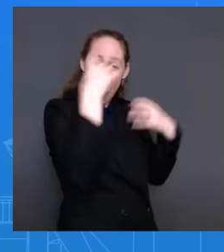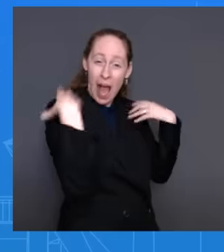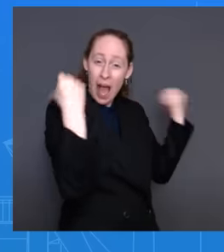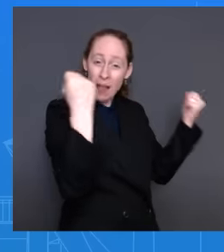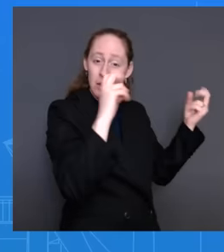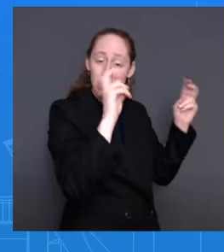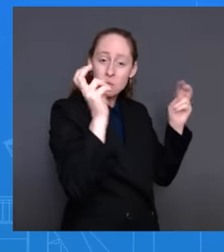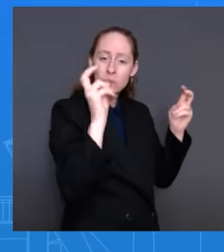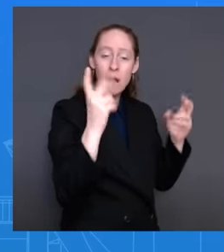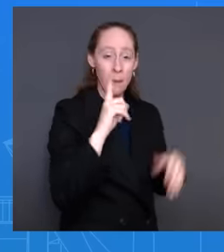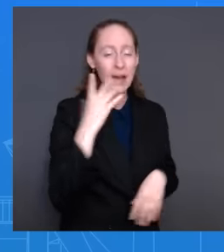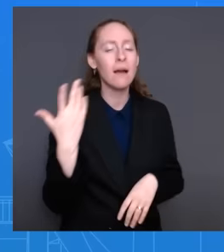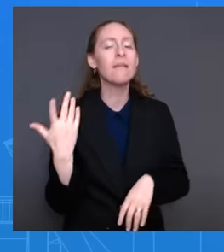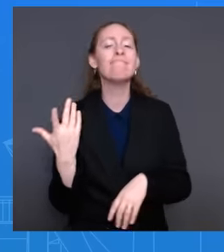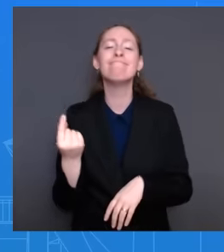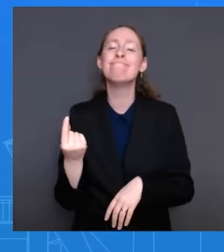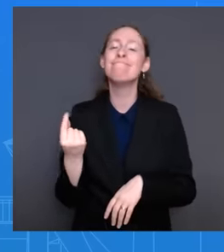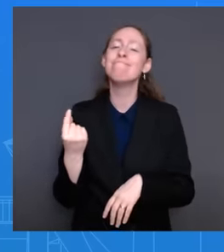with guns and